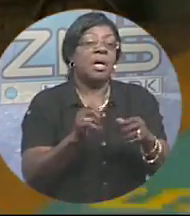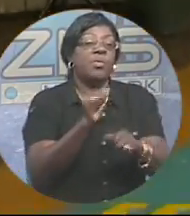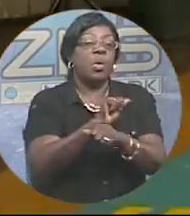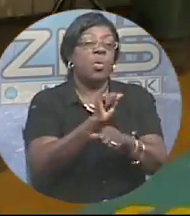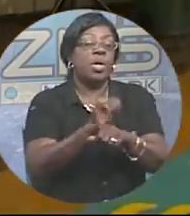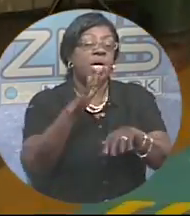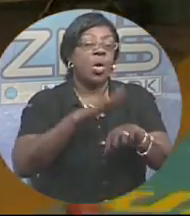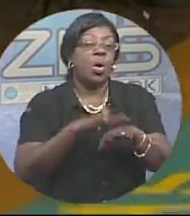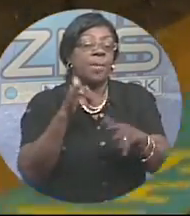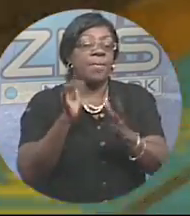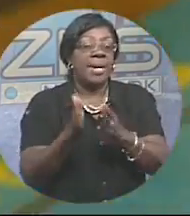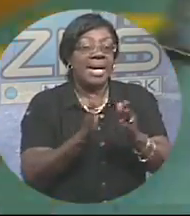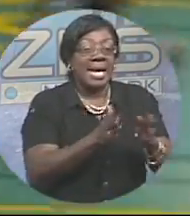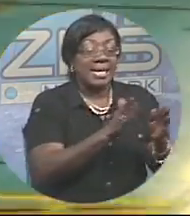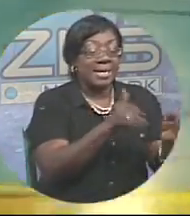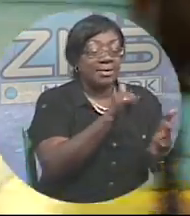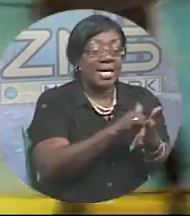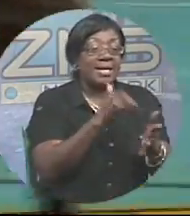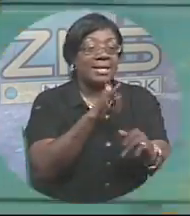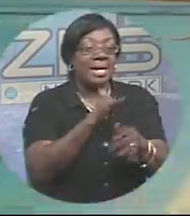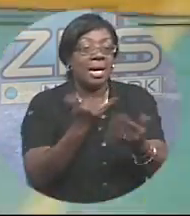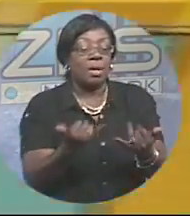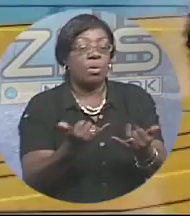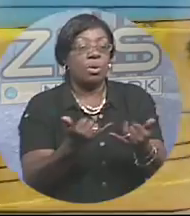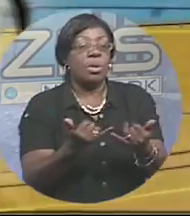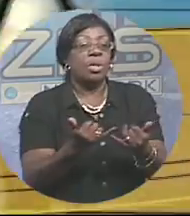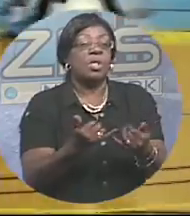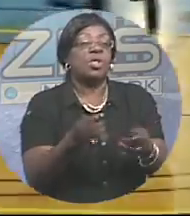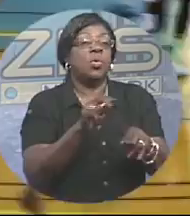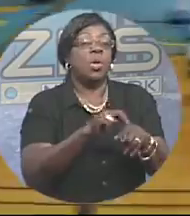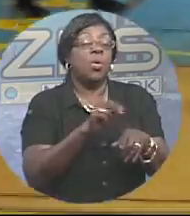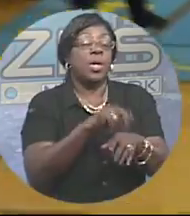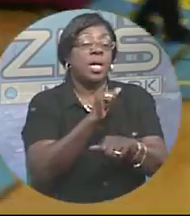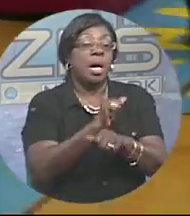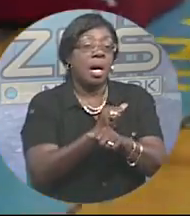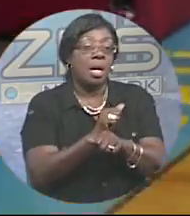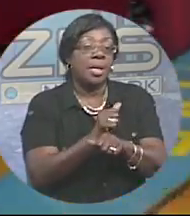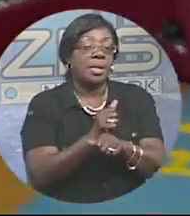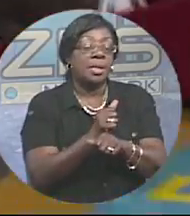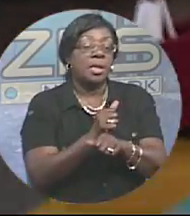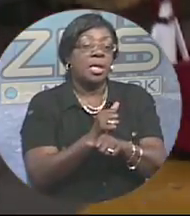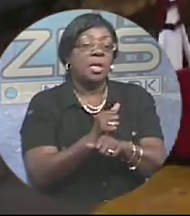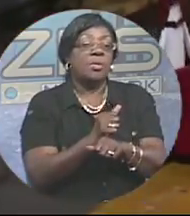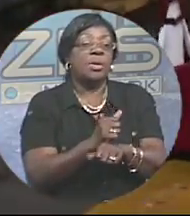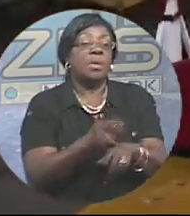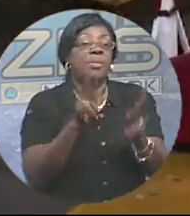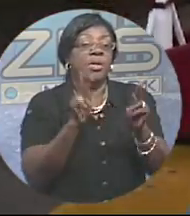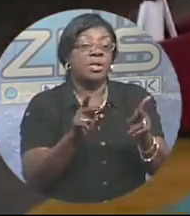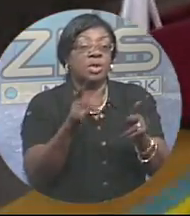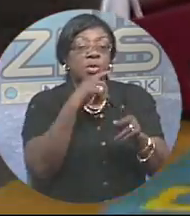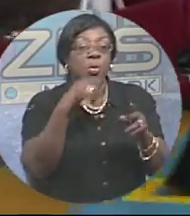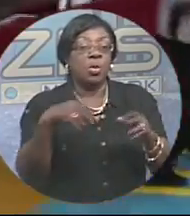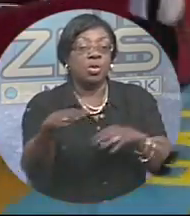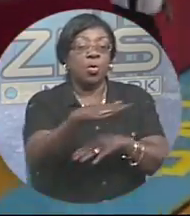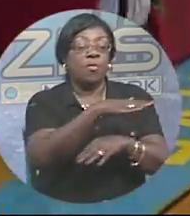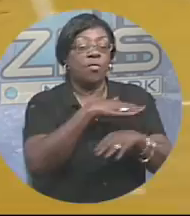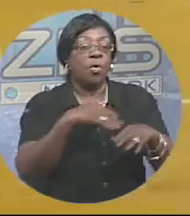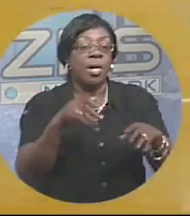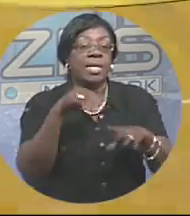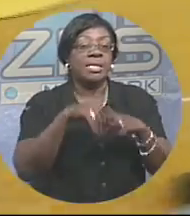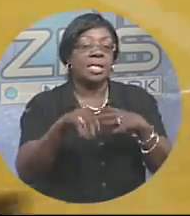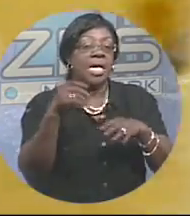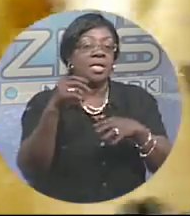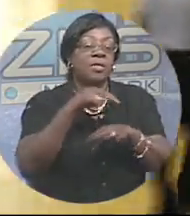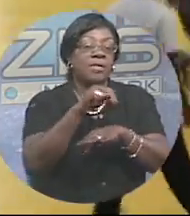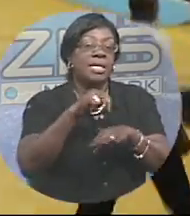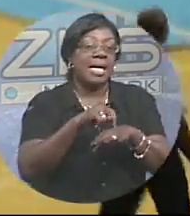hard along with Senator Greg Burrows, who really is the person that is overall in charge of the national championship